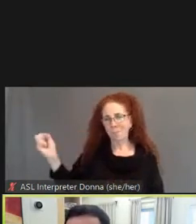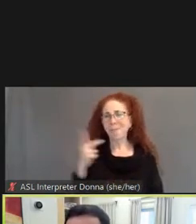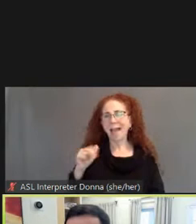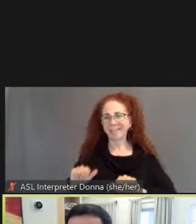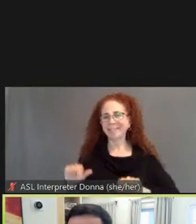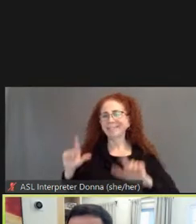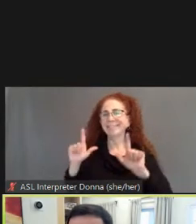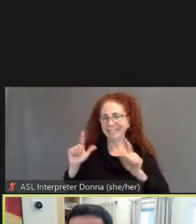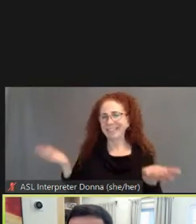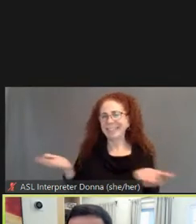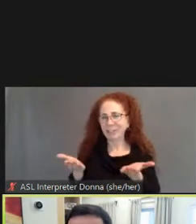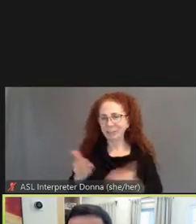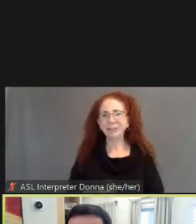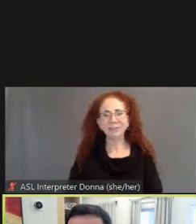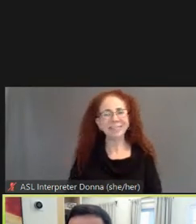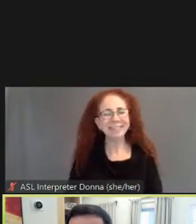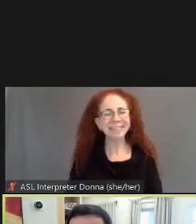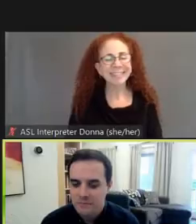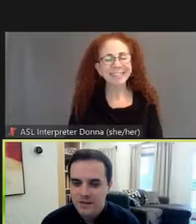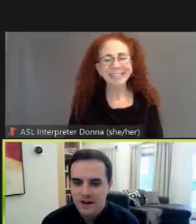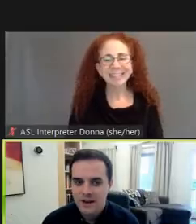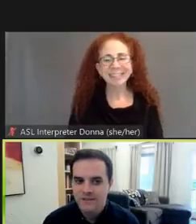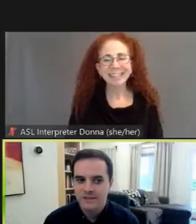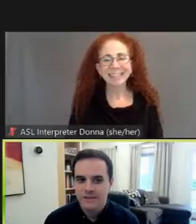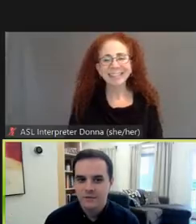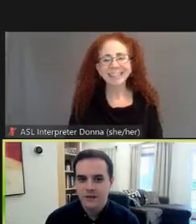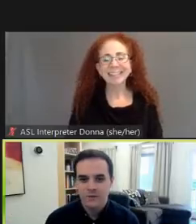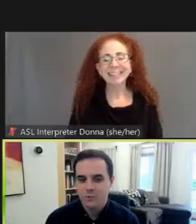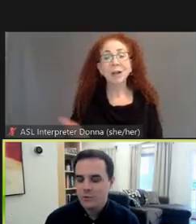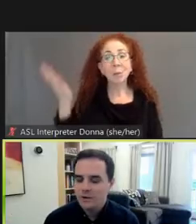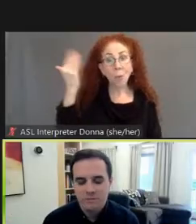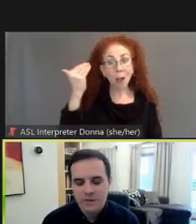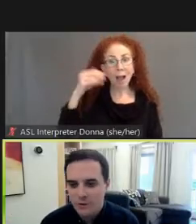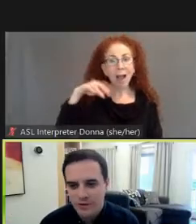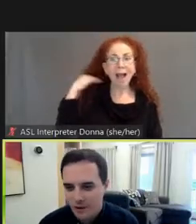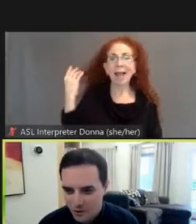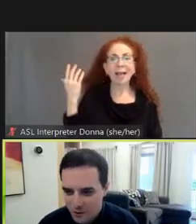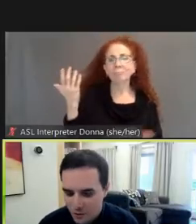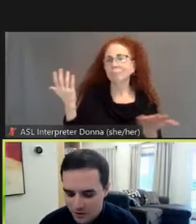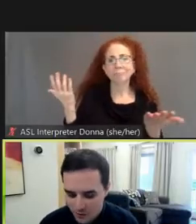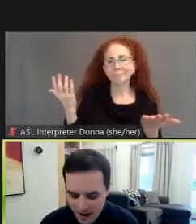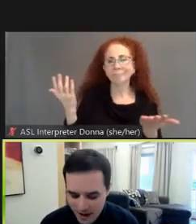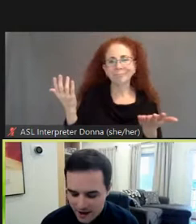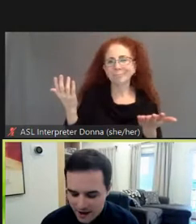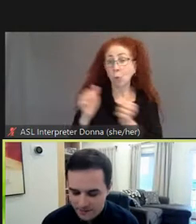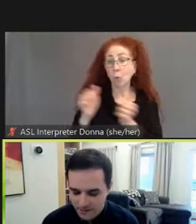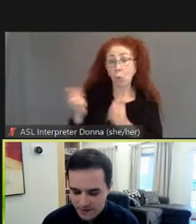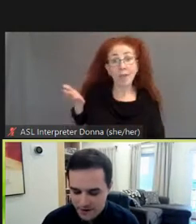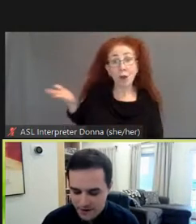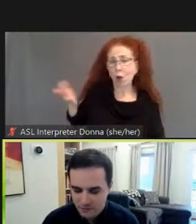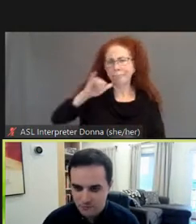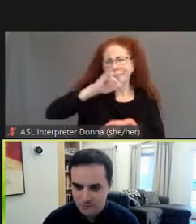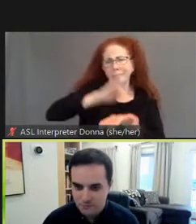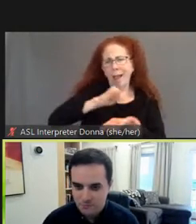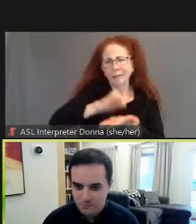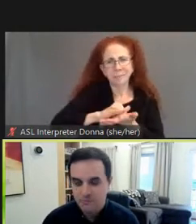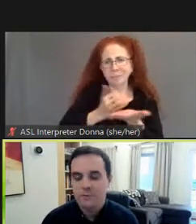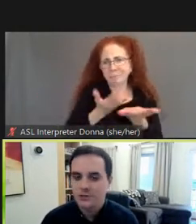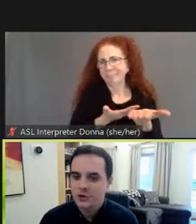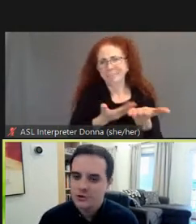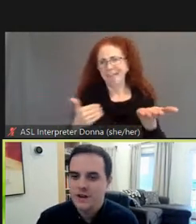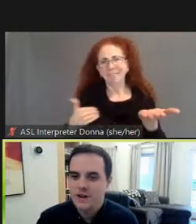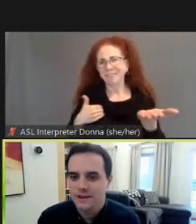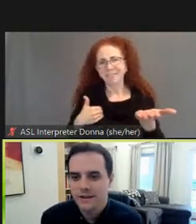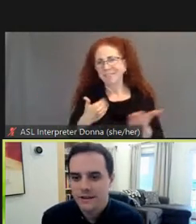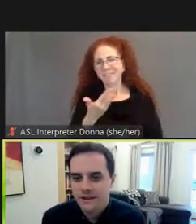into the frame, because it wouldn't be without Nicole that we have been